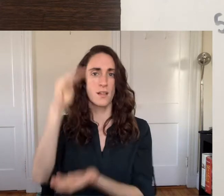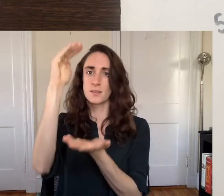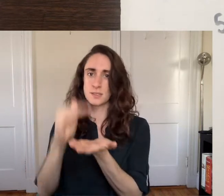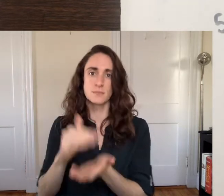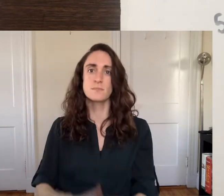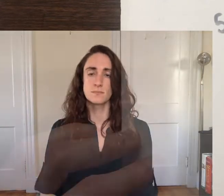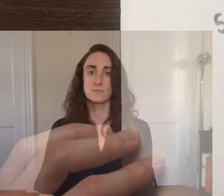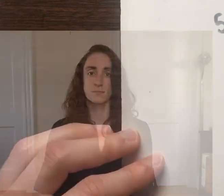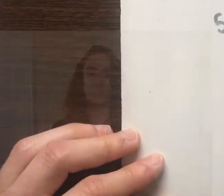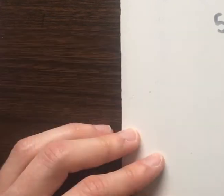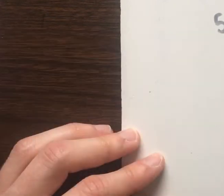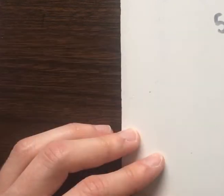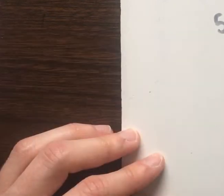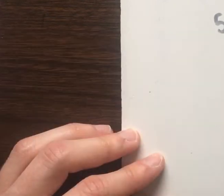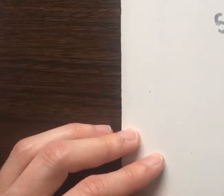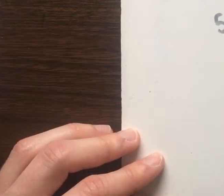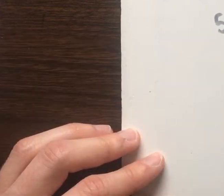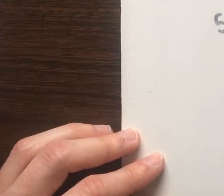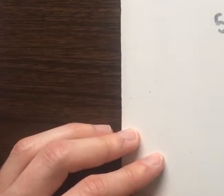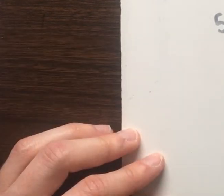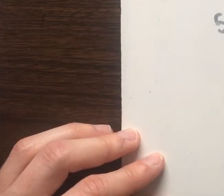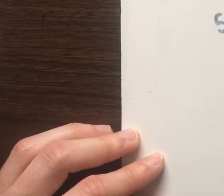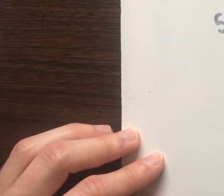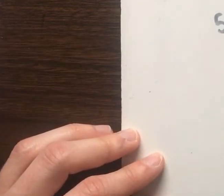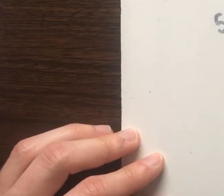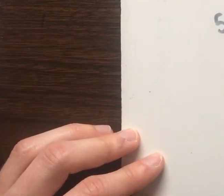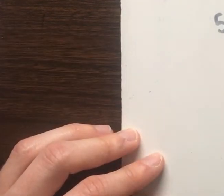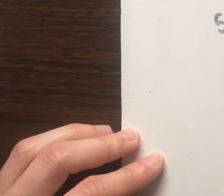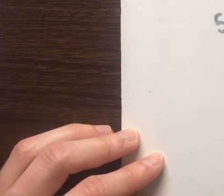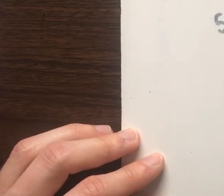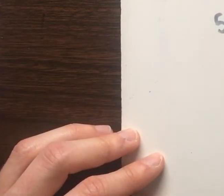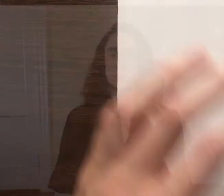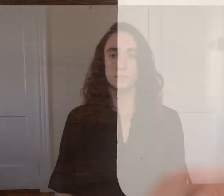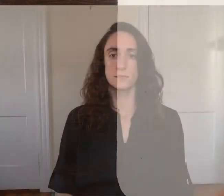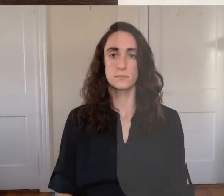300, for example, is a common multiple, but it's not the least common multiple.